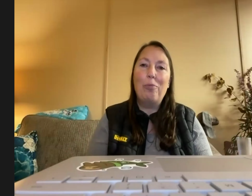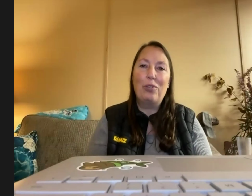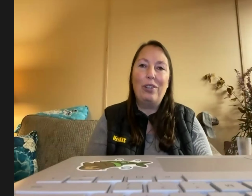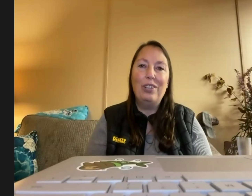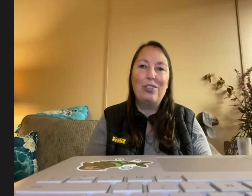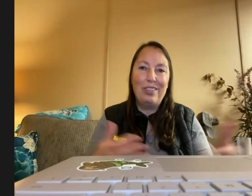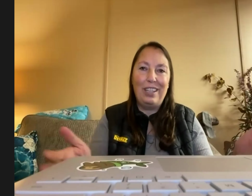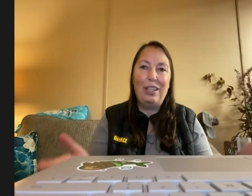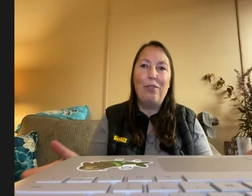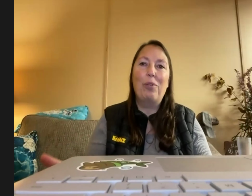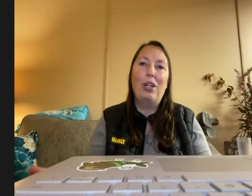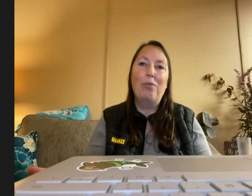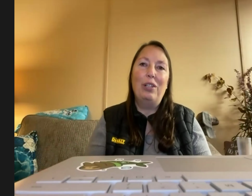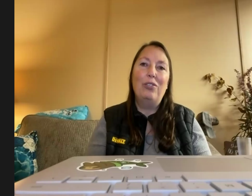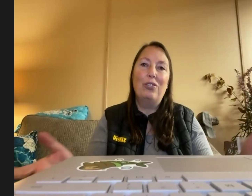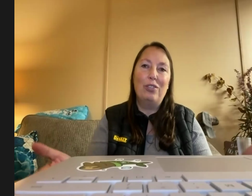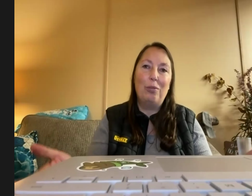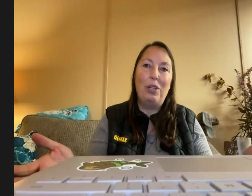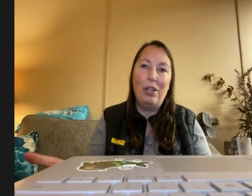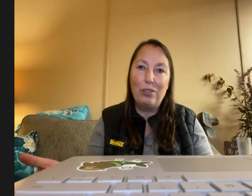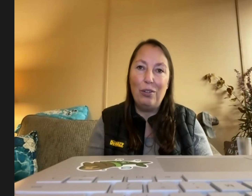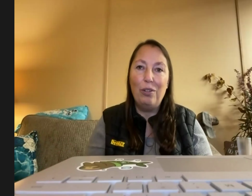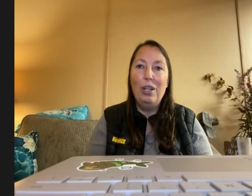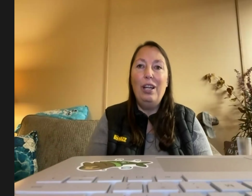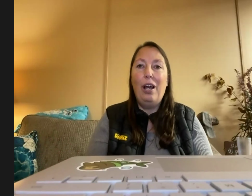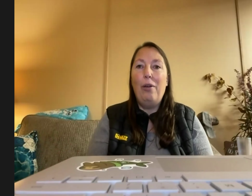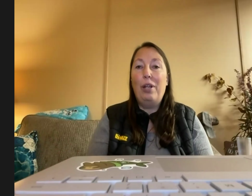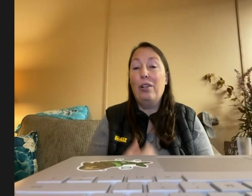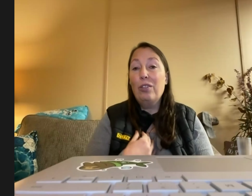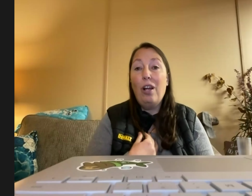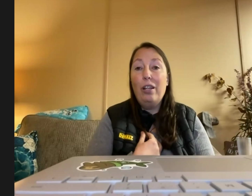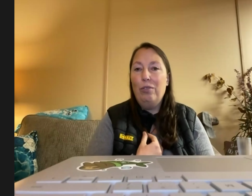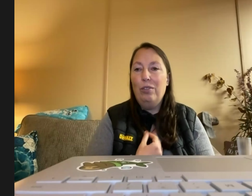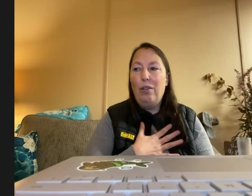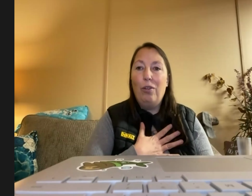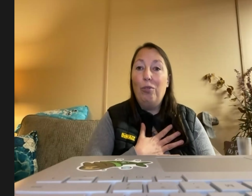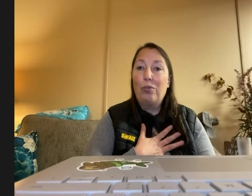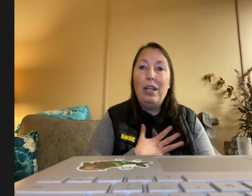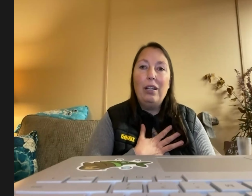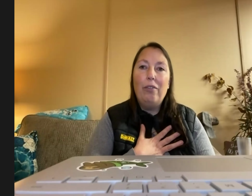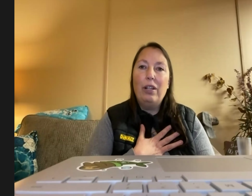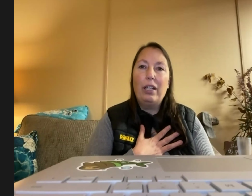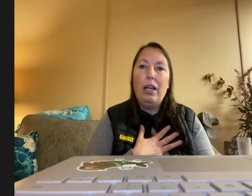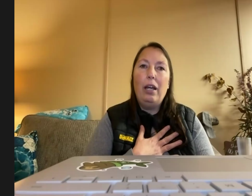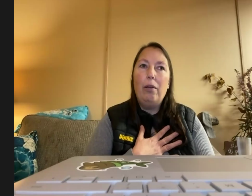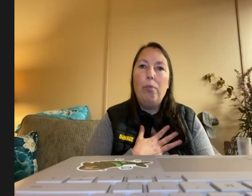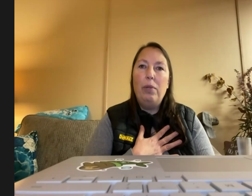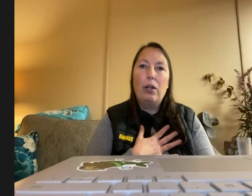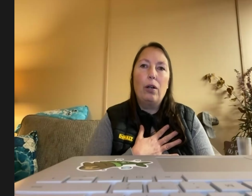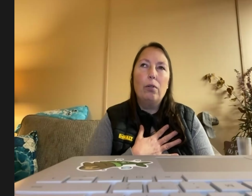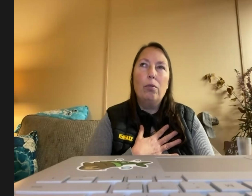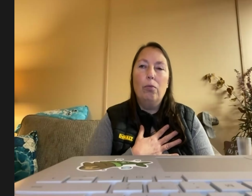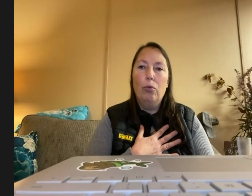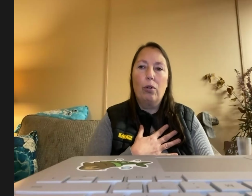for me, it usually happened during lunch. So it's like I give up a lot of my lunches just to be there. So, I learned a lot. It was great. I felt like I had